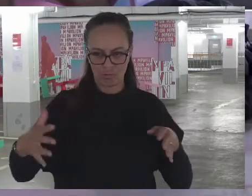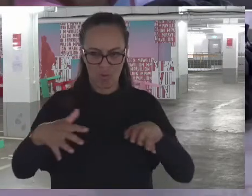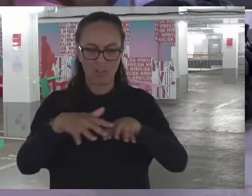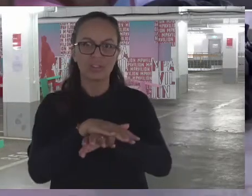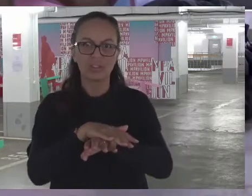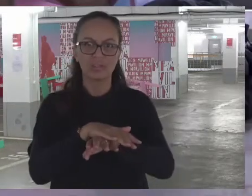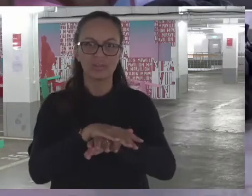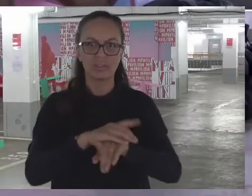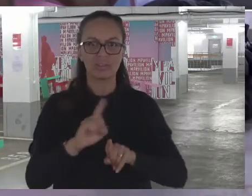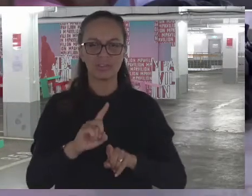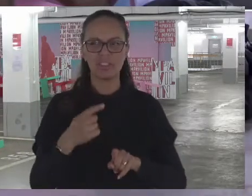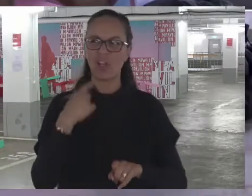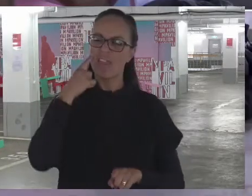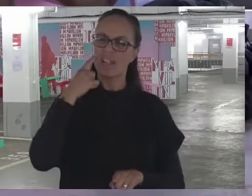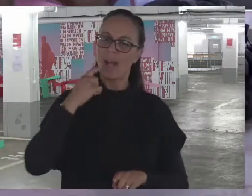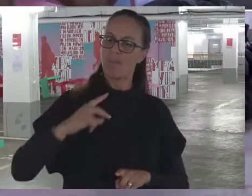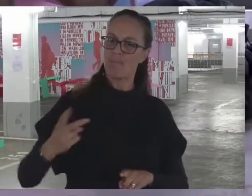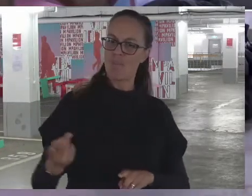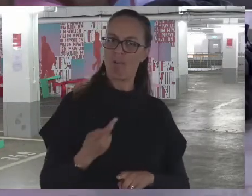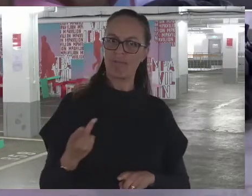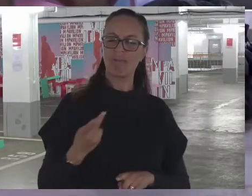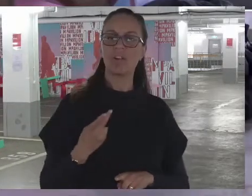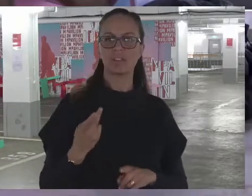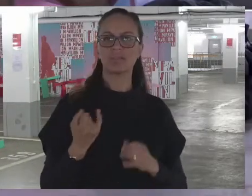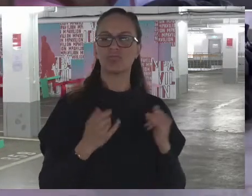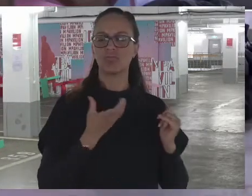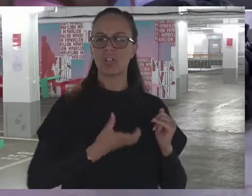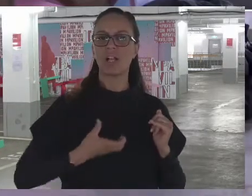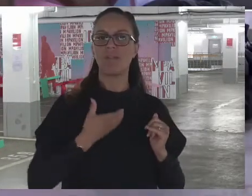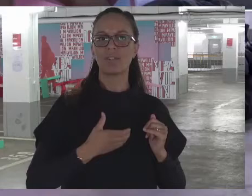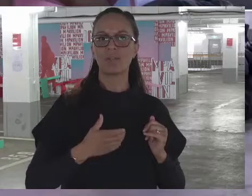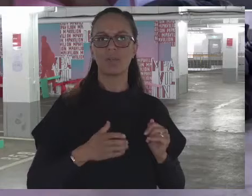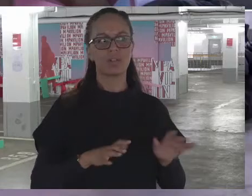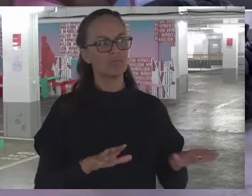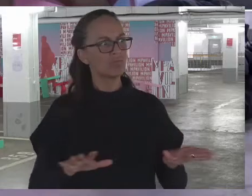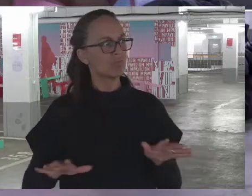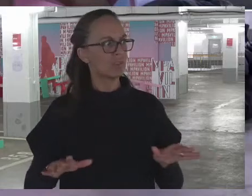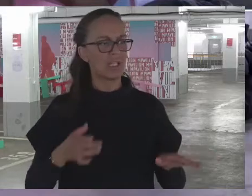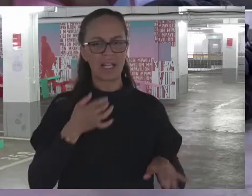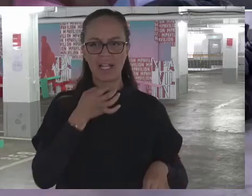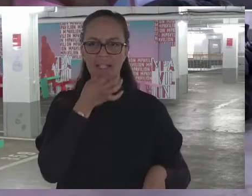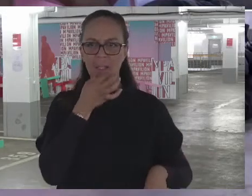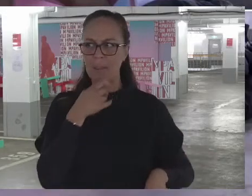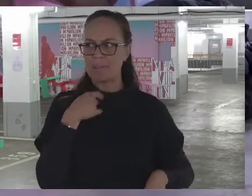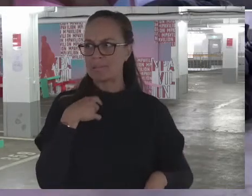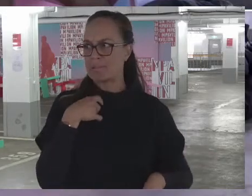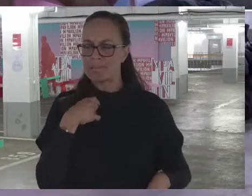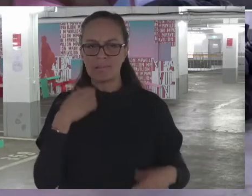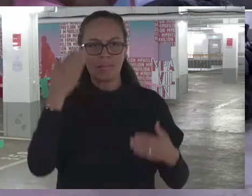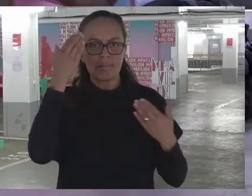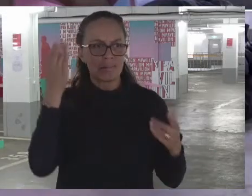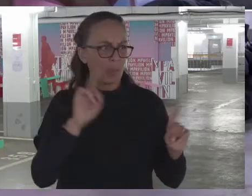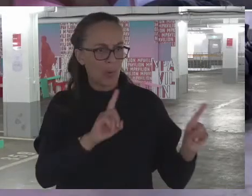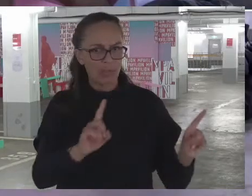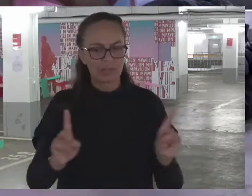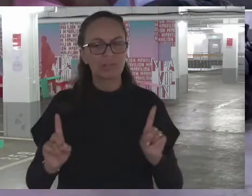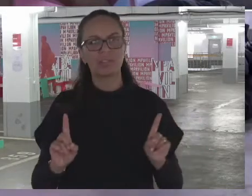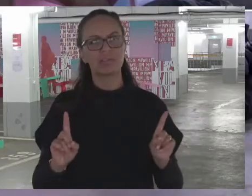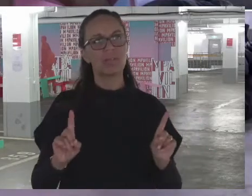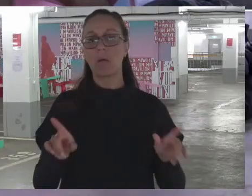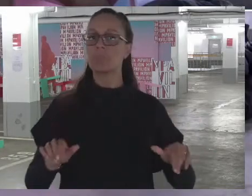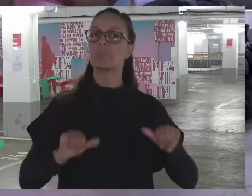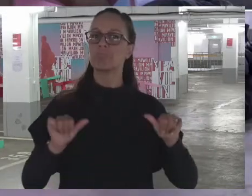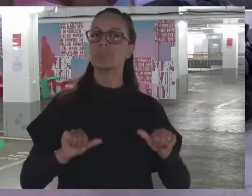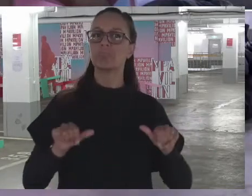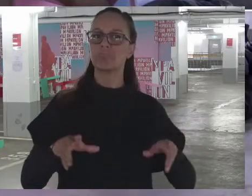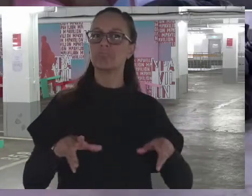both sit quite comfortably in places of not knowing stuff and figuring things out,